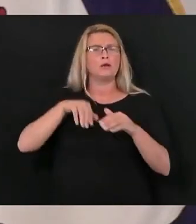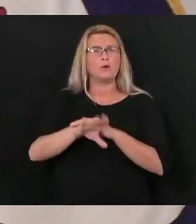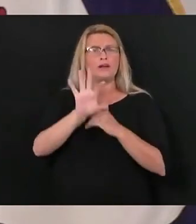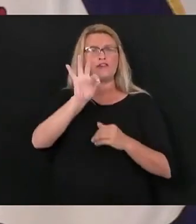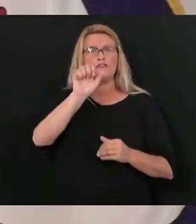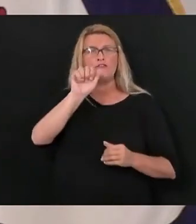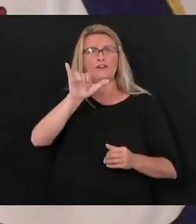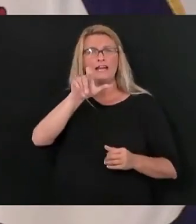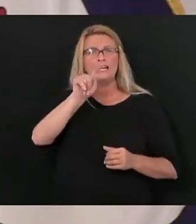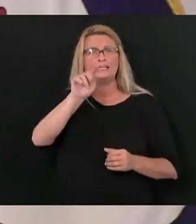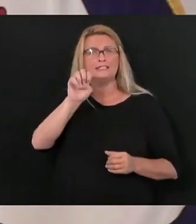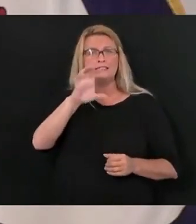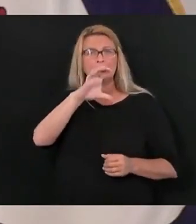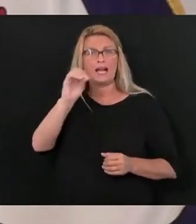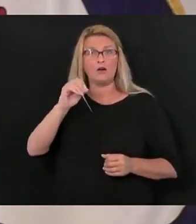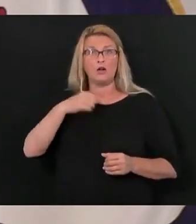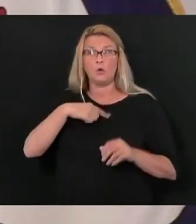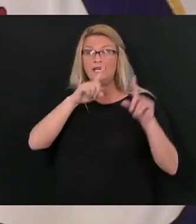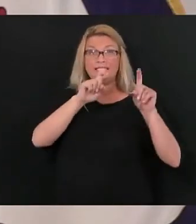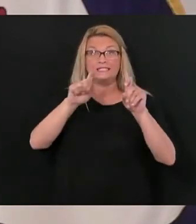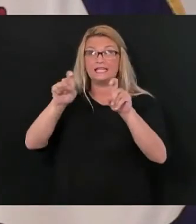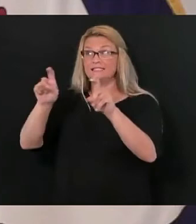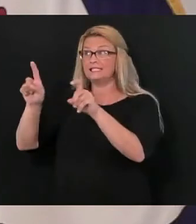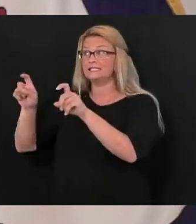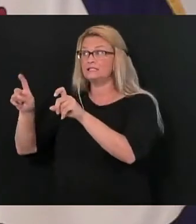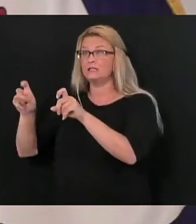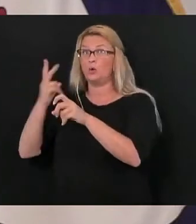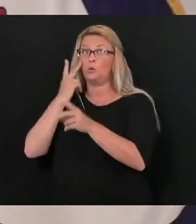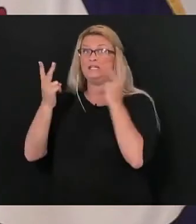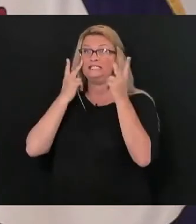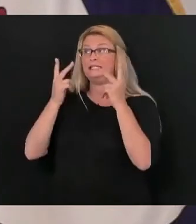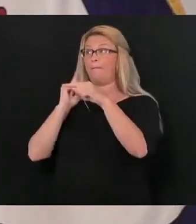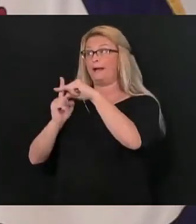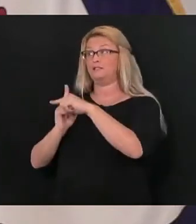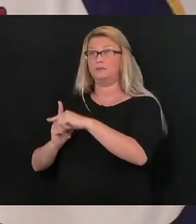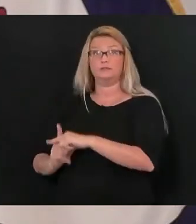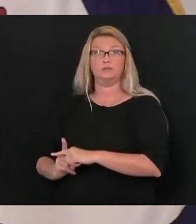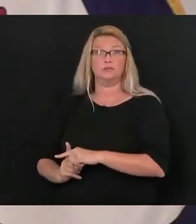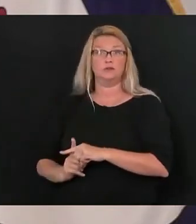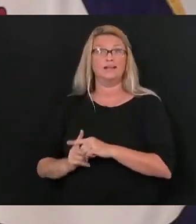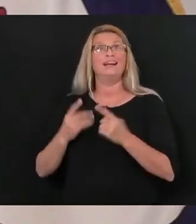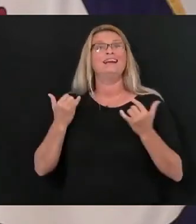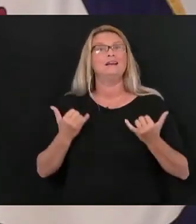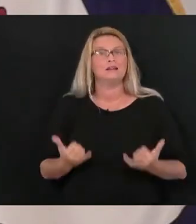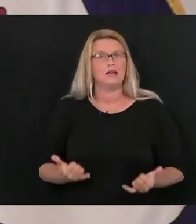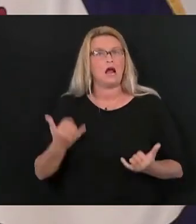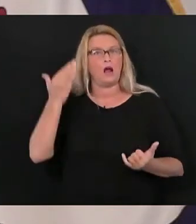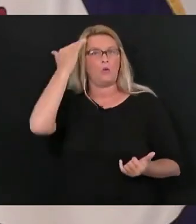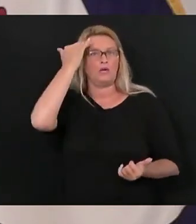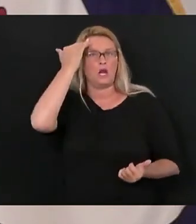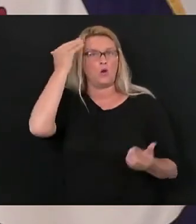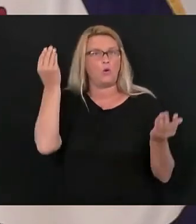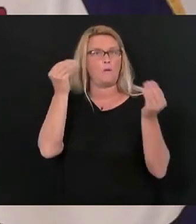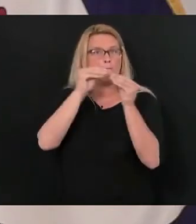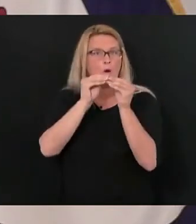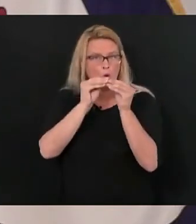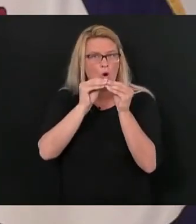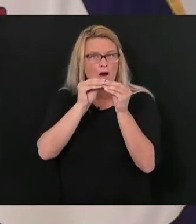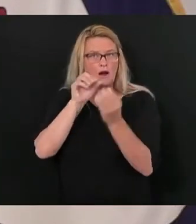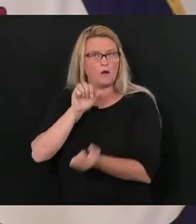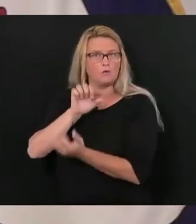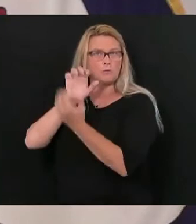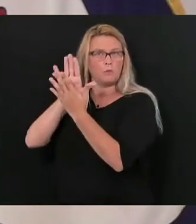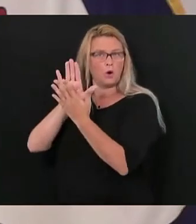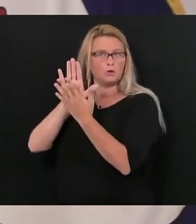and the cross-country team and the football team and we get a bunch of positives? Then we know more about what we're going to have